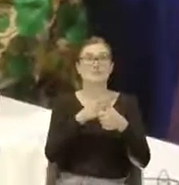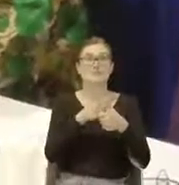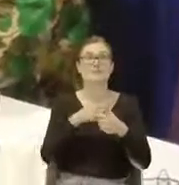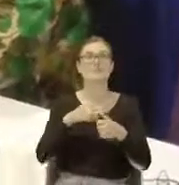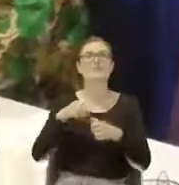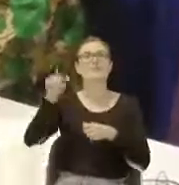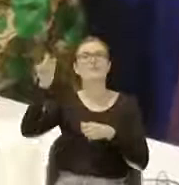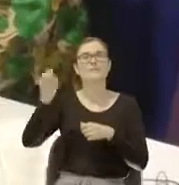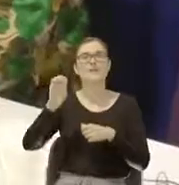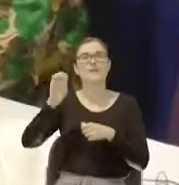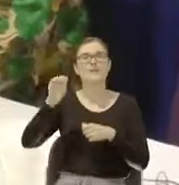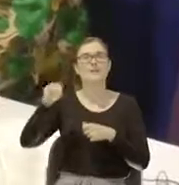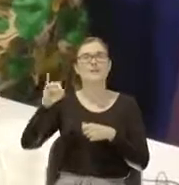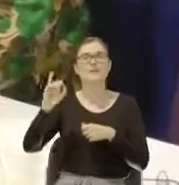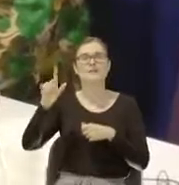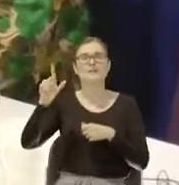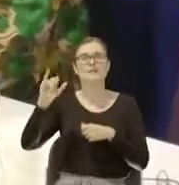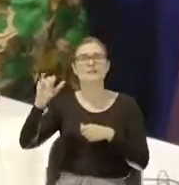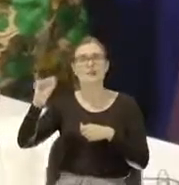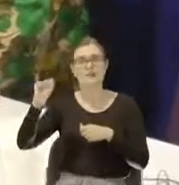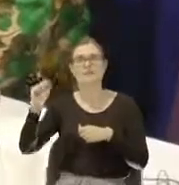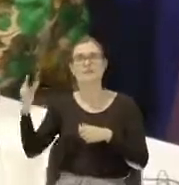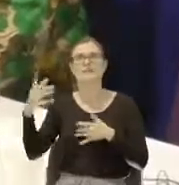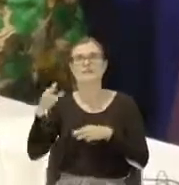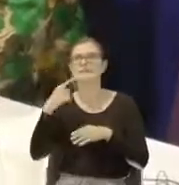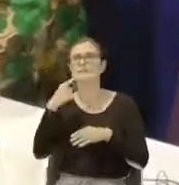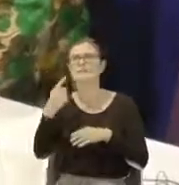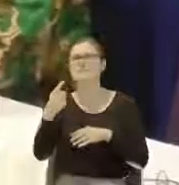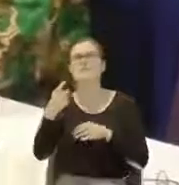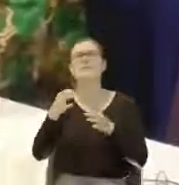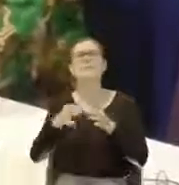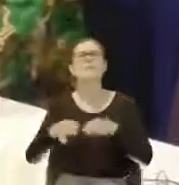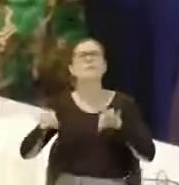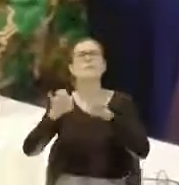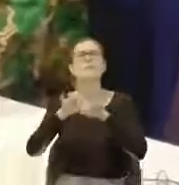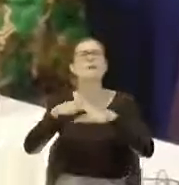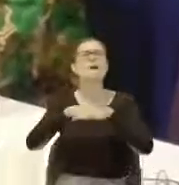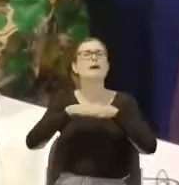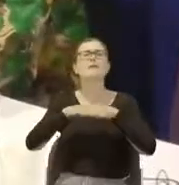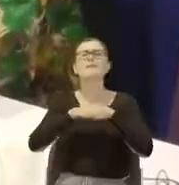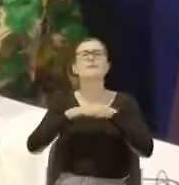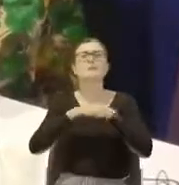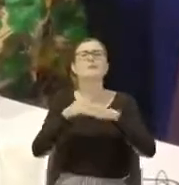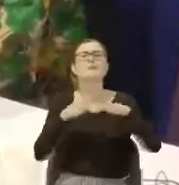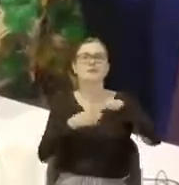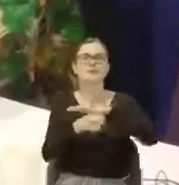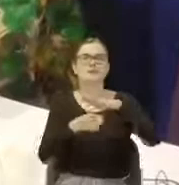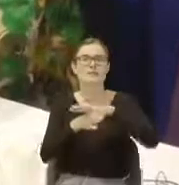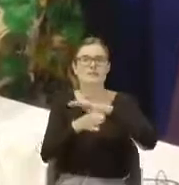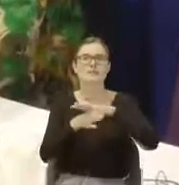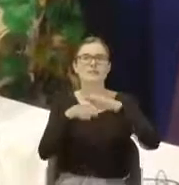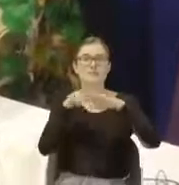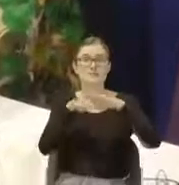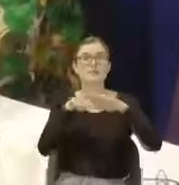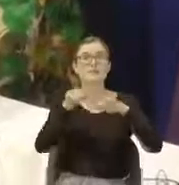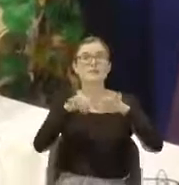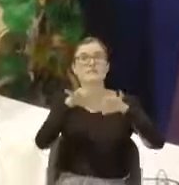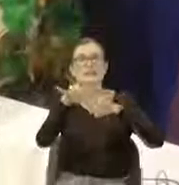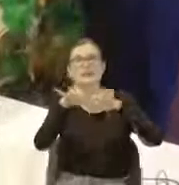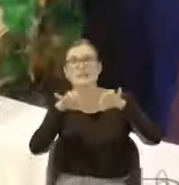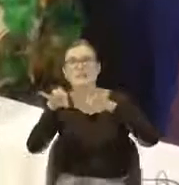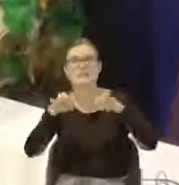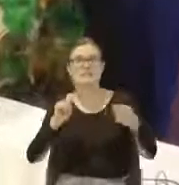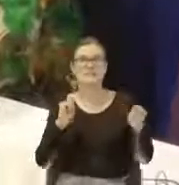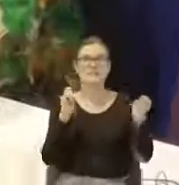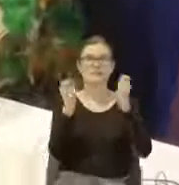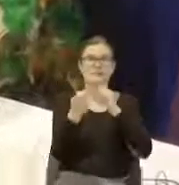not making a dent, and then re-strategize and re-engage. I want to conclude by inviting you all to the local and regional